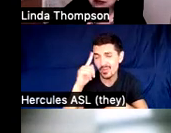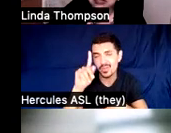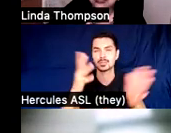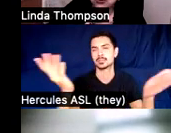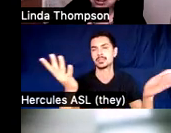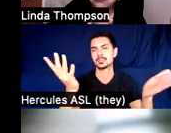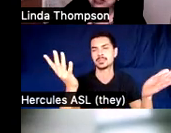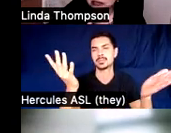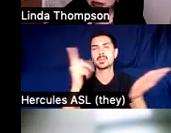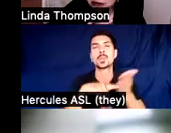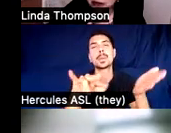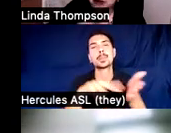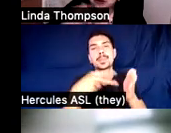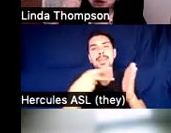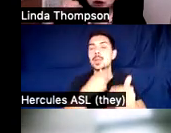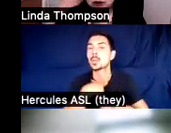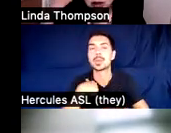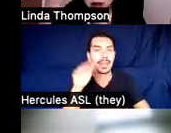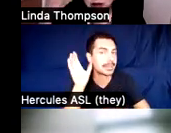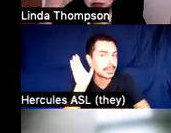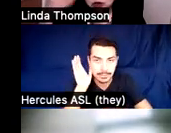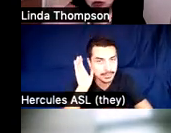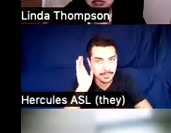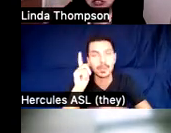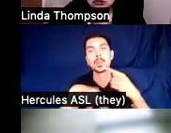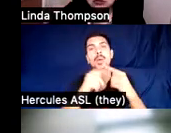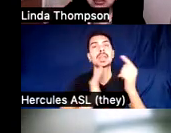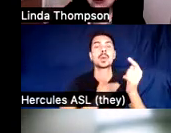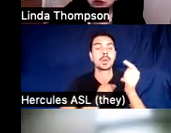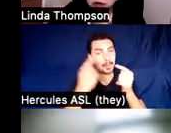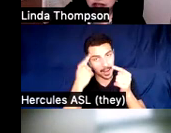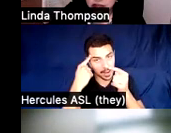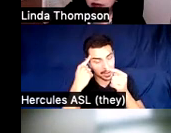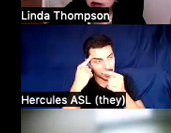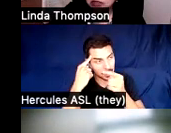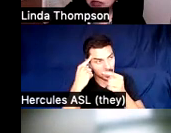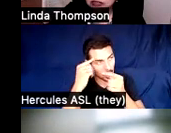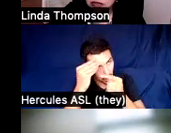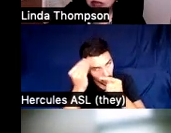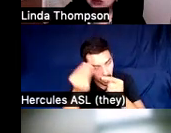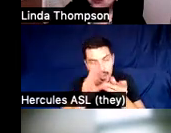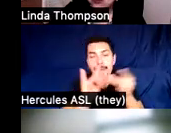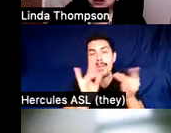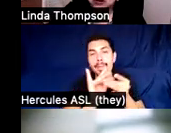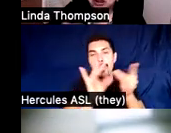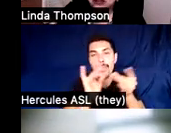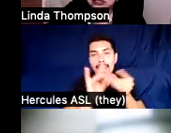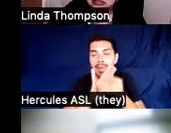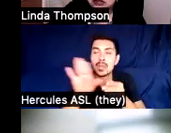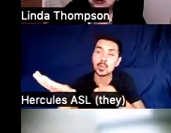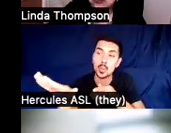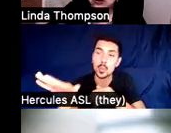what that means is we're not listening. When our mind pops open to say what we think about what they're saying, we are